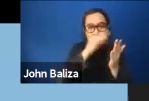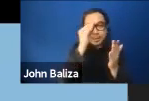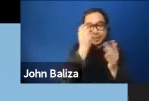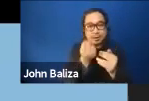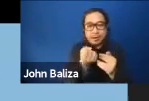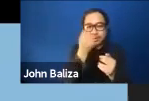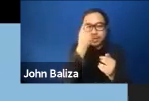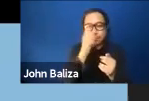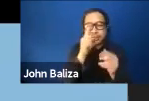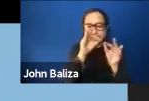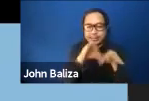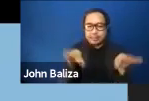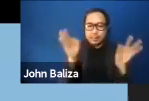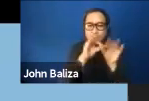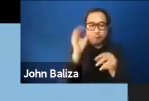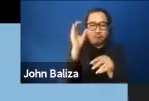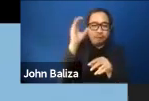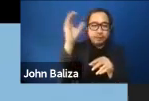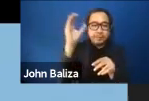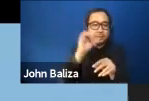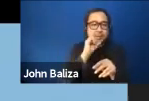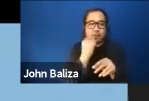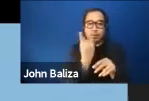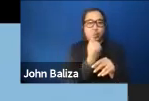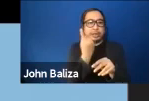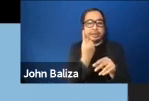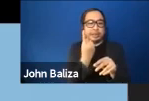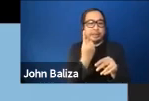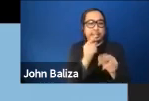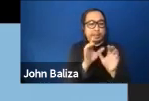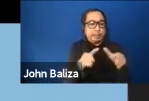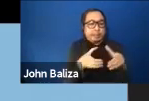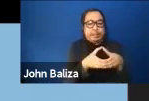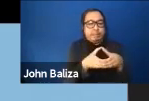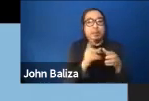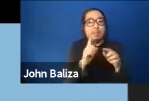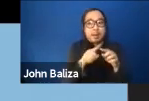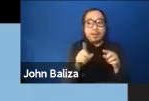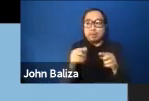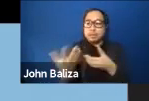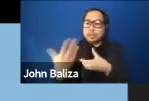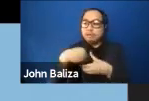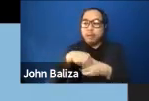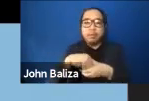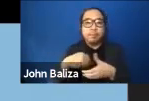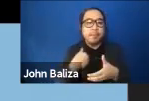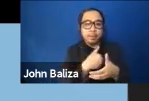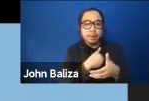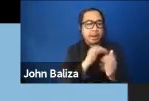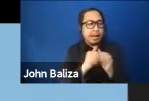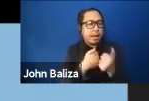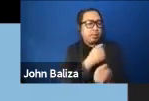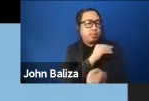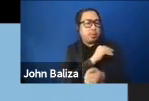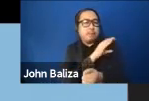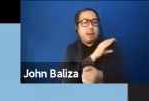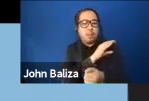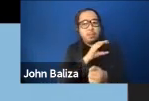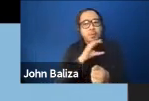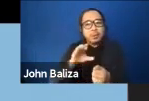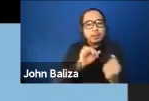concept, not just the teamwork, but also the member. We use an empowering approach that we